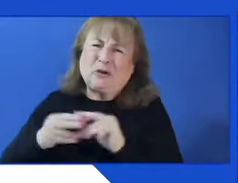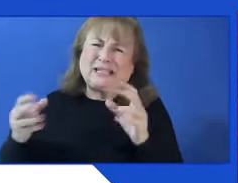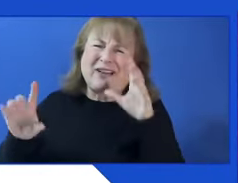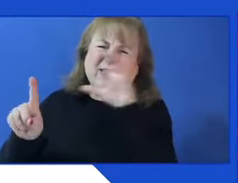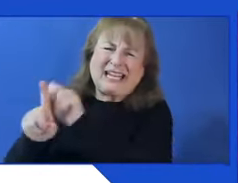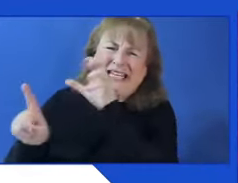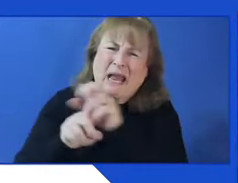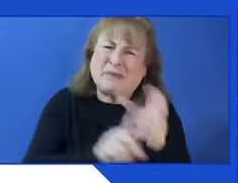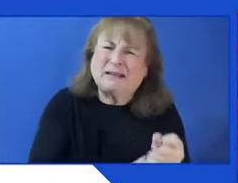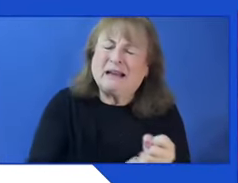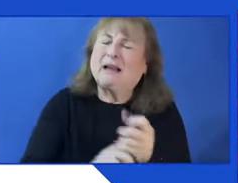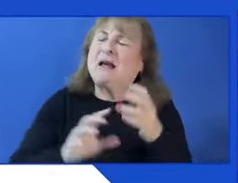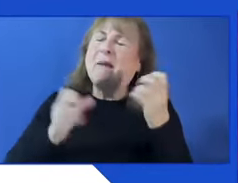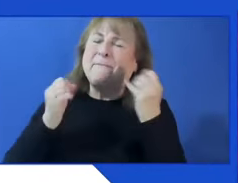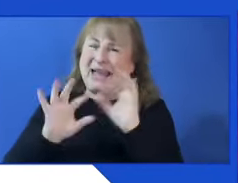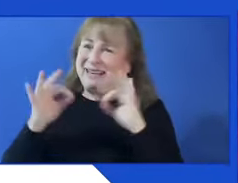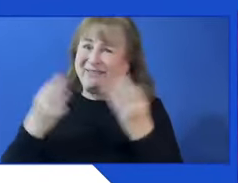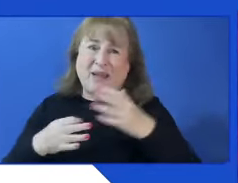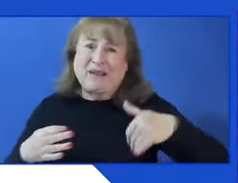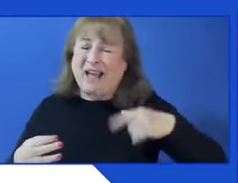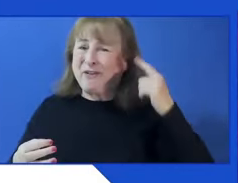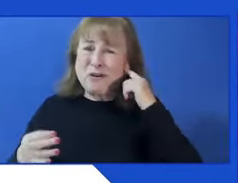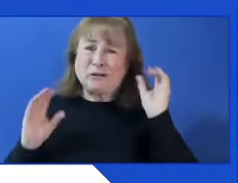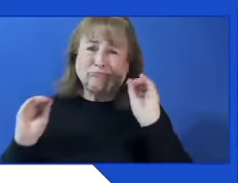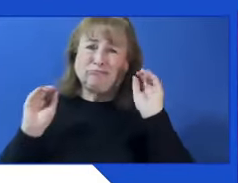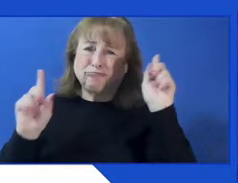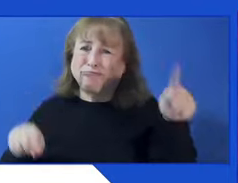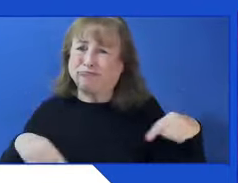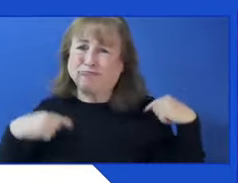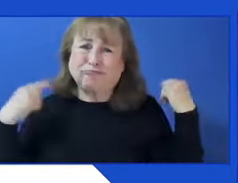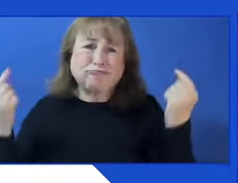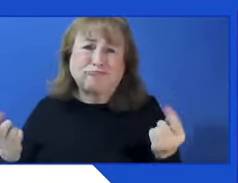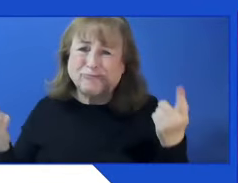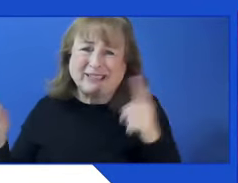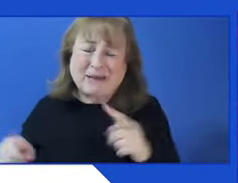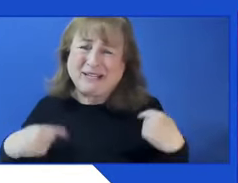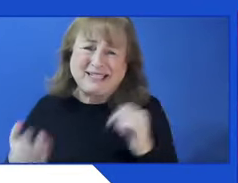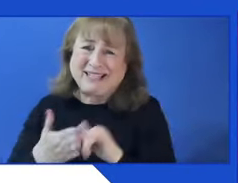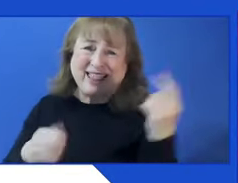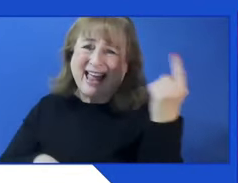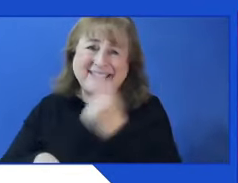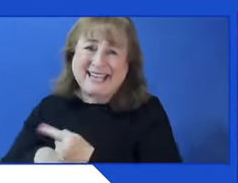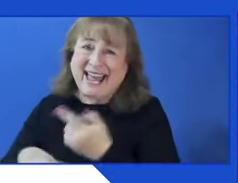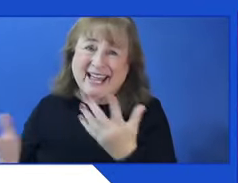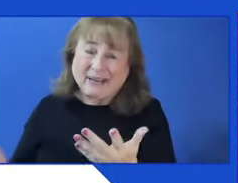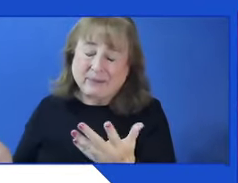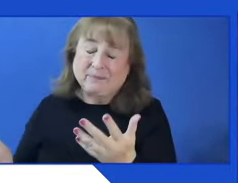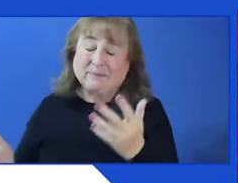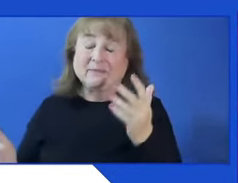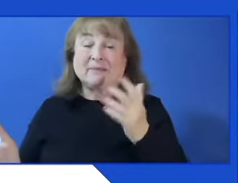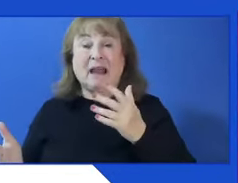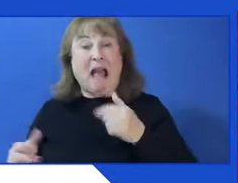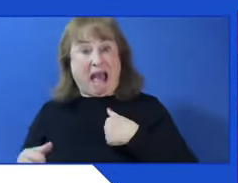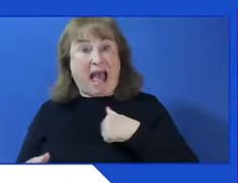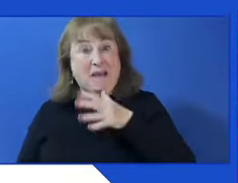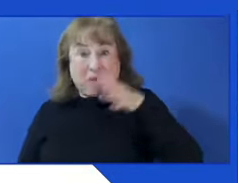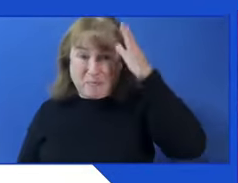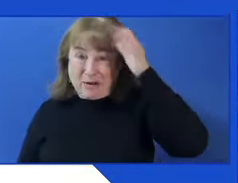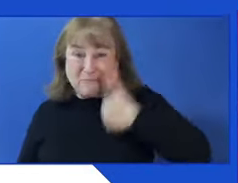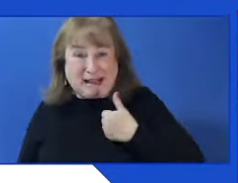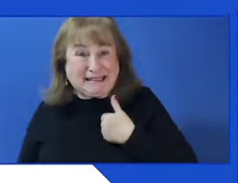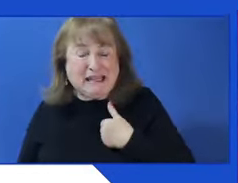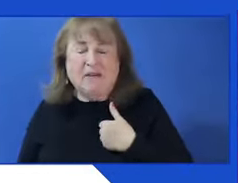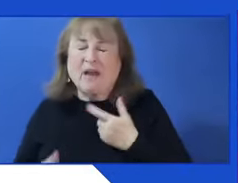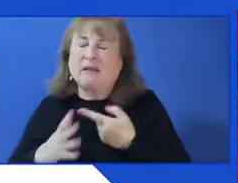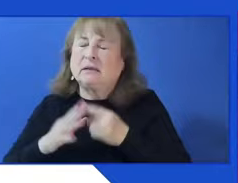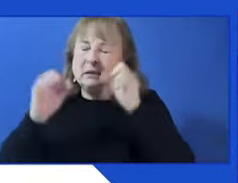as you know, many of those families haven't received an update on their well-being since that day. As a parent myself, I can begin to comprehend